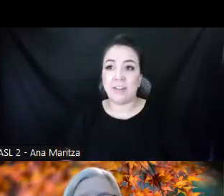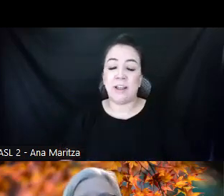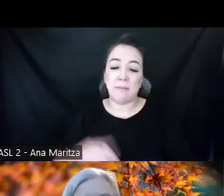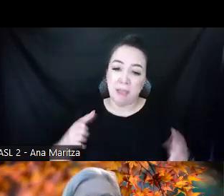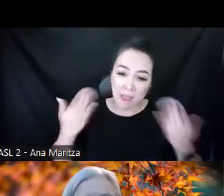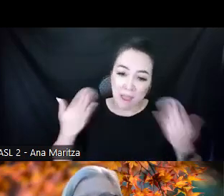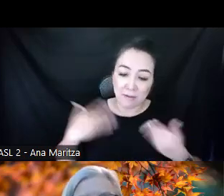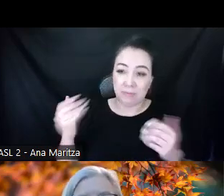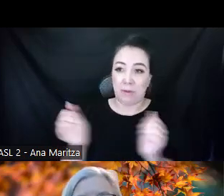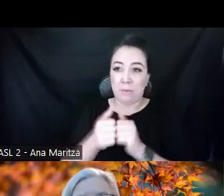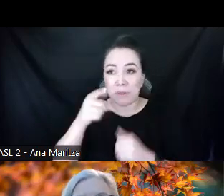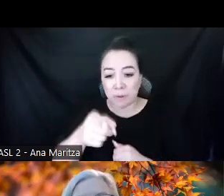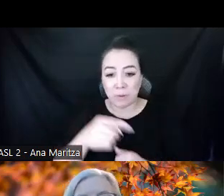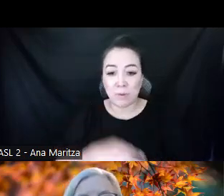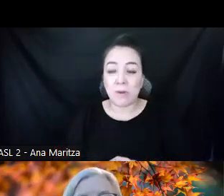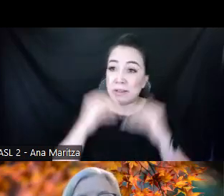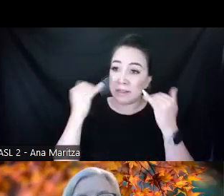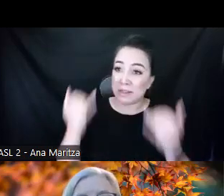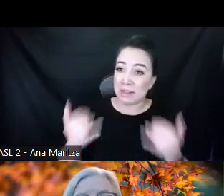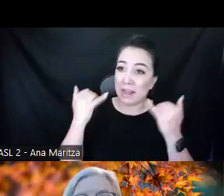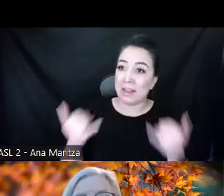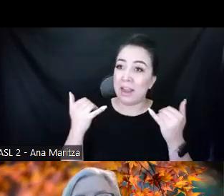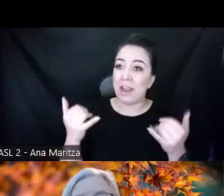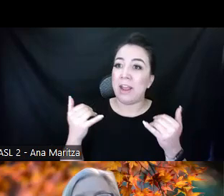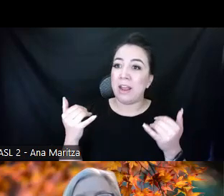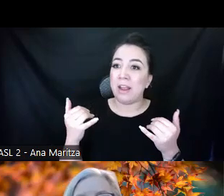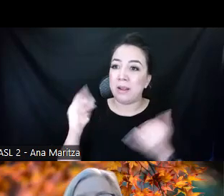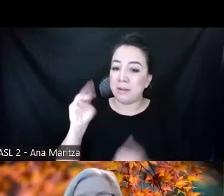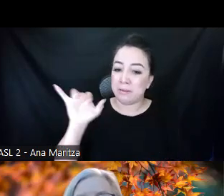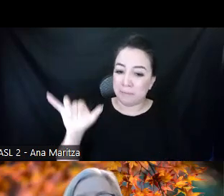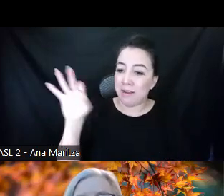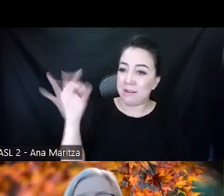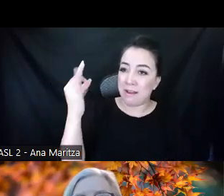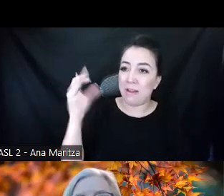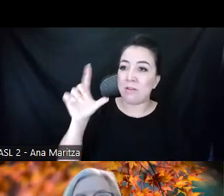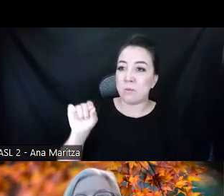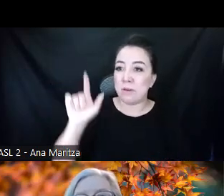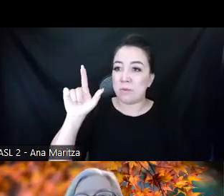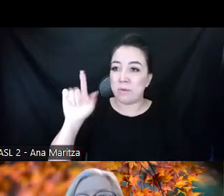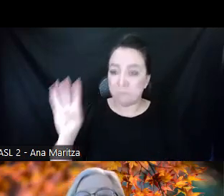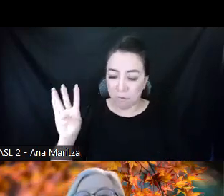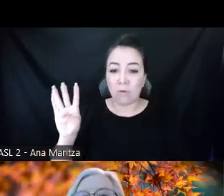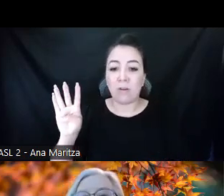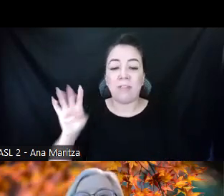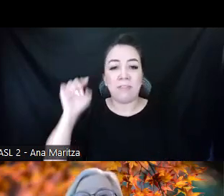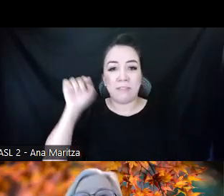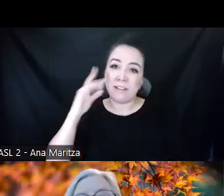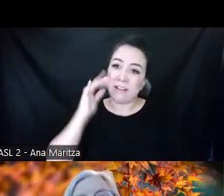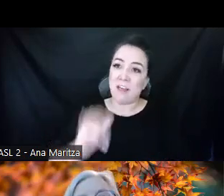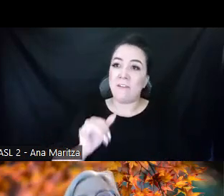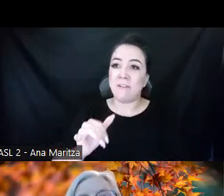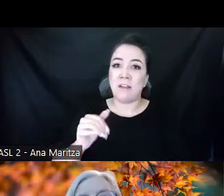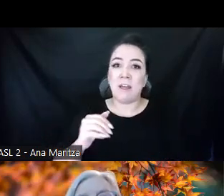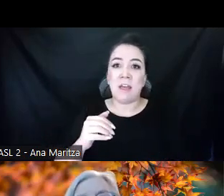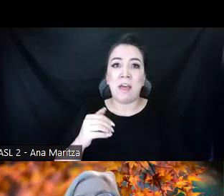be with you. Today is May 9th, 2024, and this is the California Health and